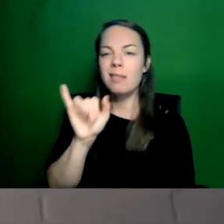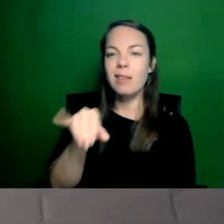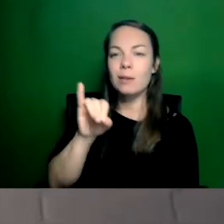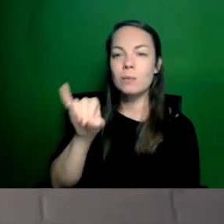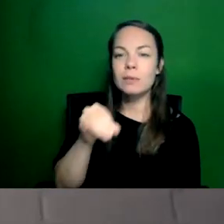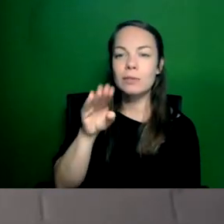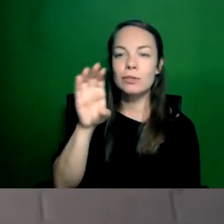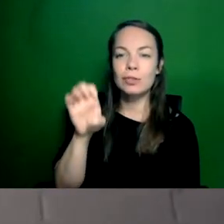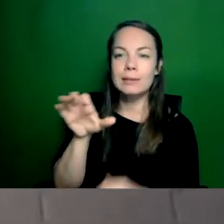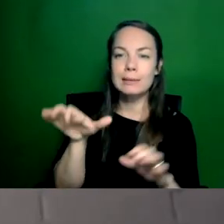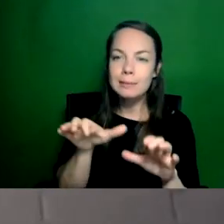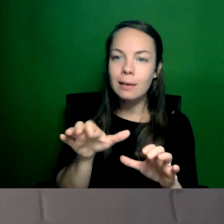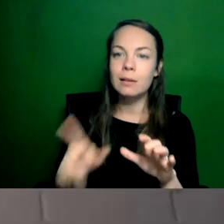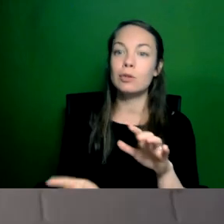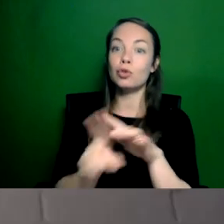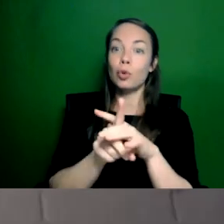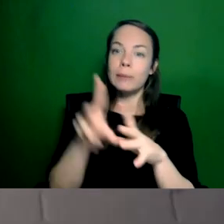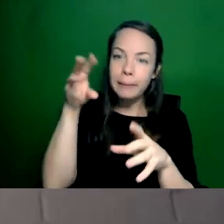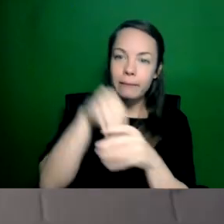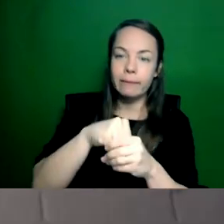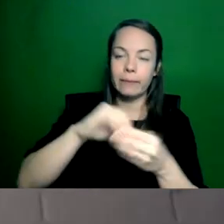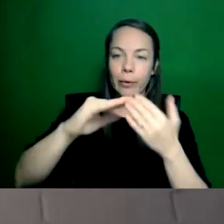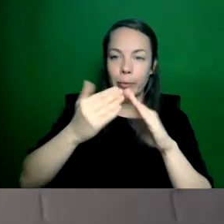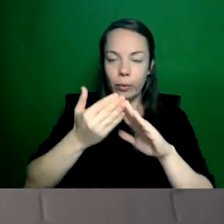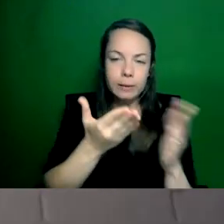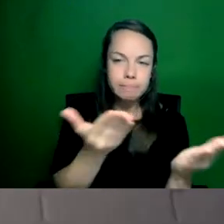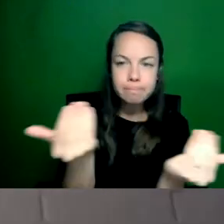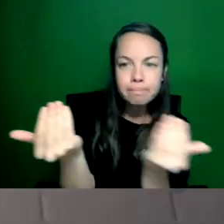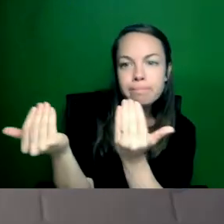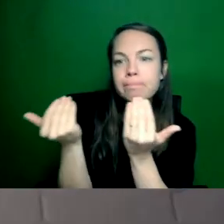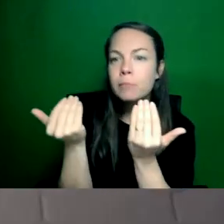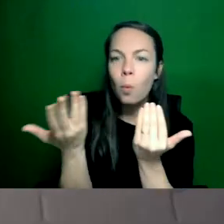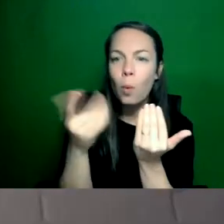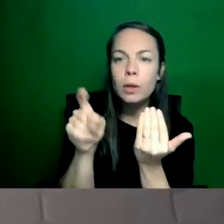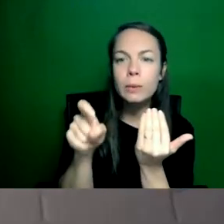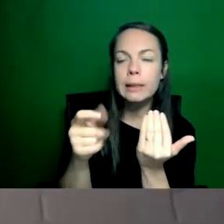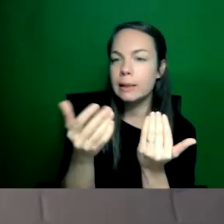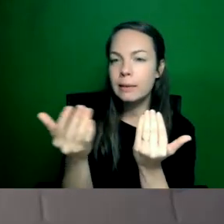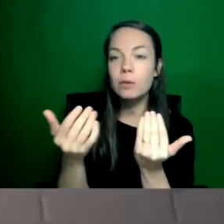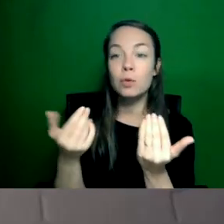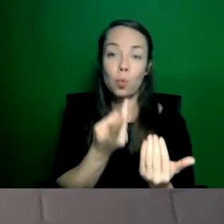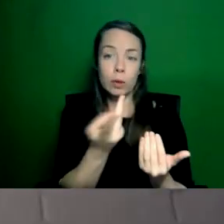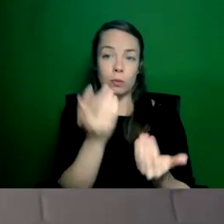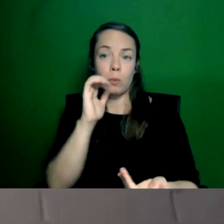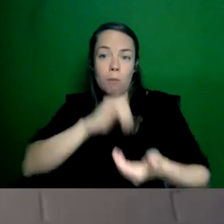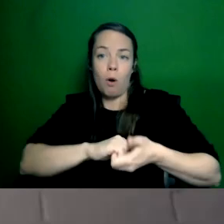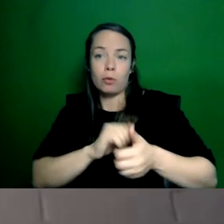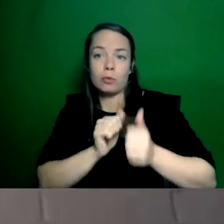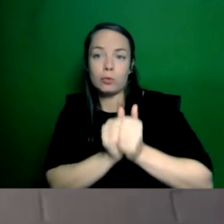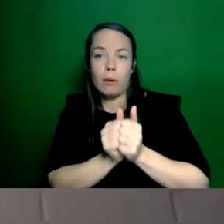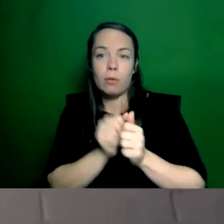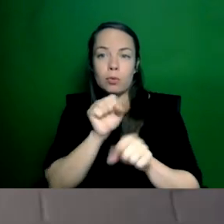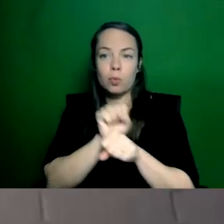It's showing up in communities and really engaging in that way. And so, you know, he and I have partnered together to do a lot of work in our state,